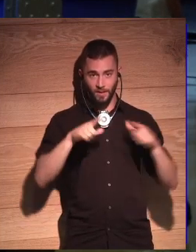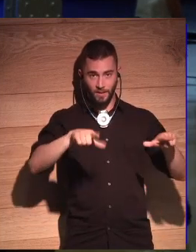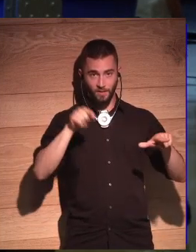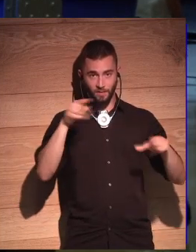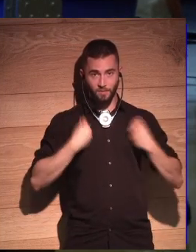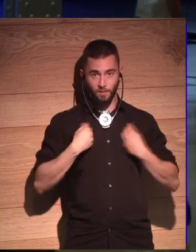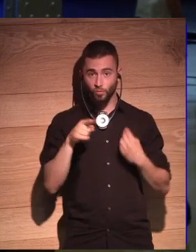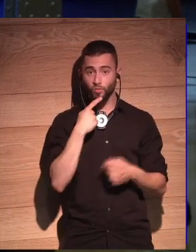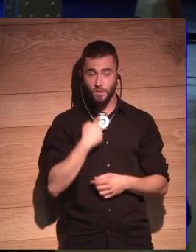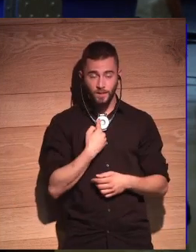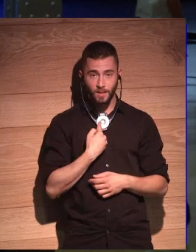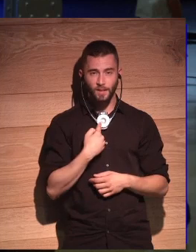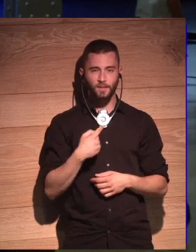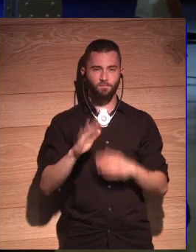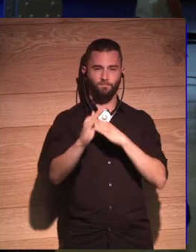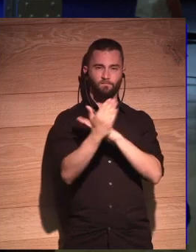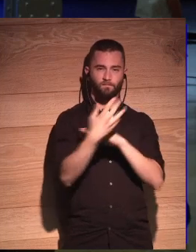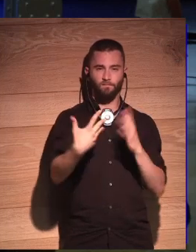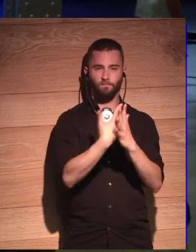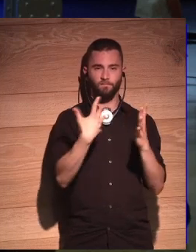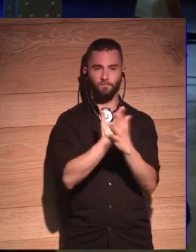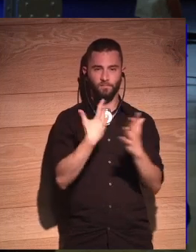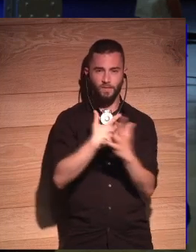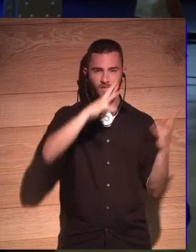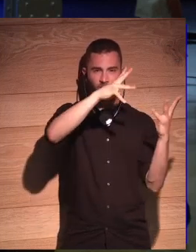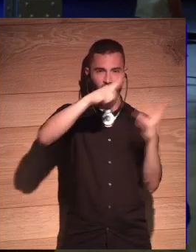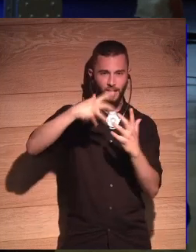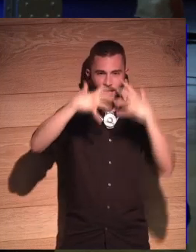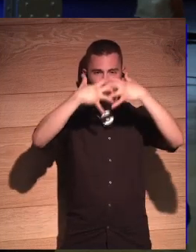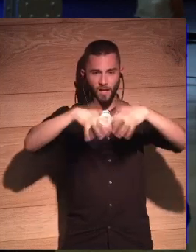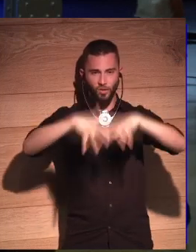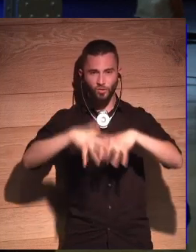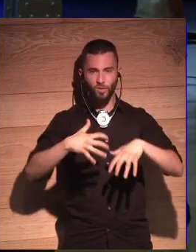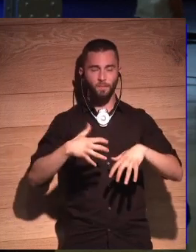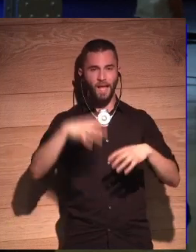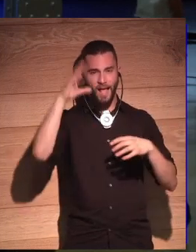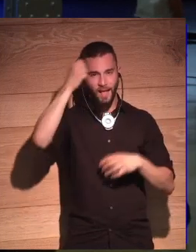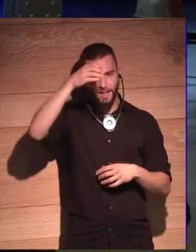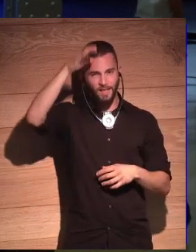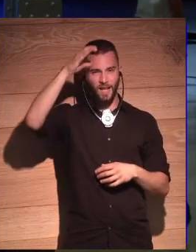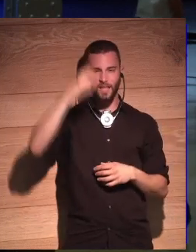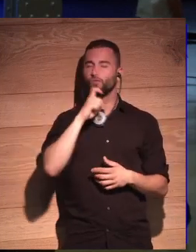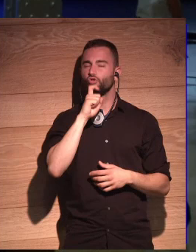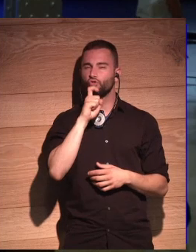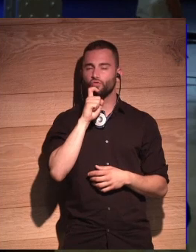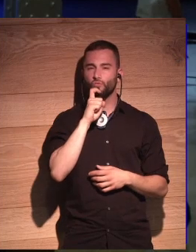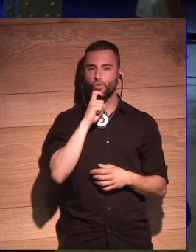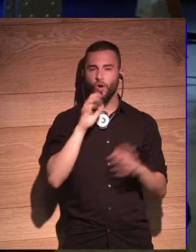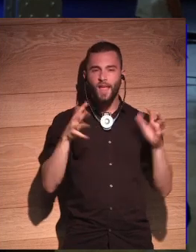room that you've mentioned, I would like you to tell us about the algorithms or the